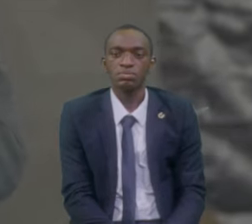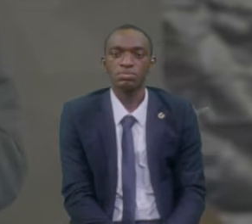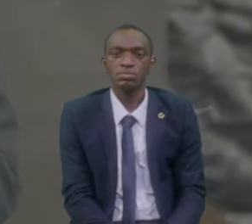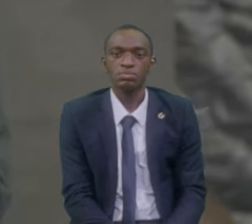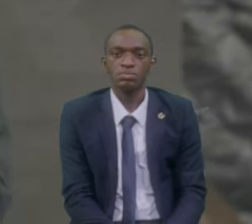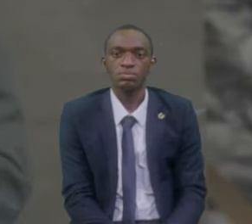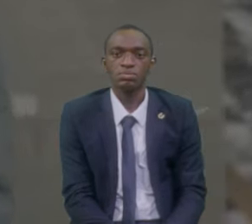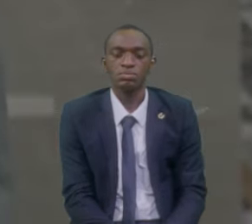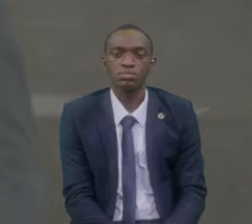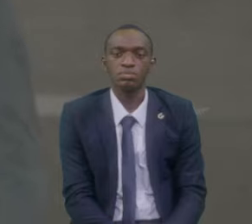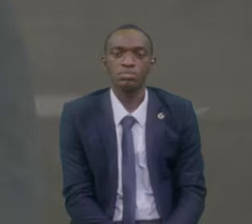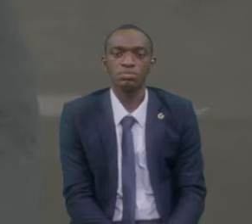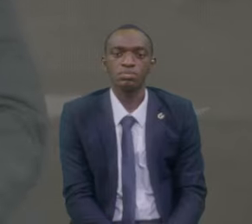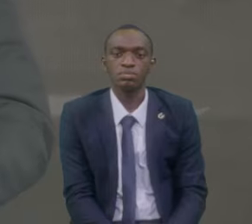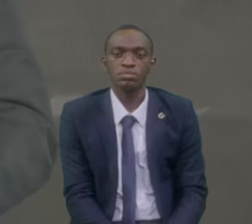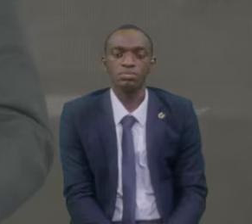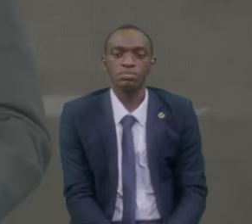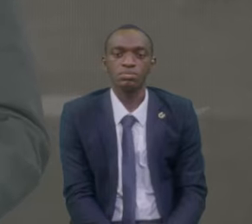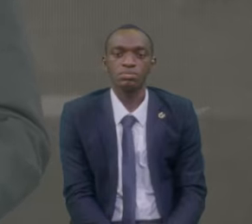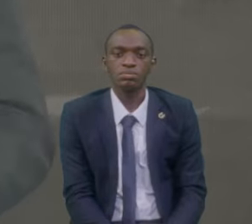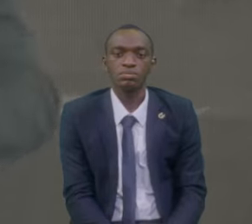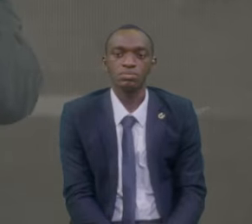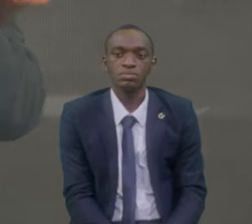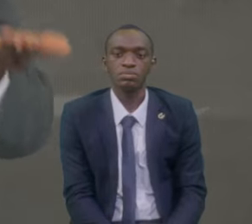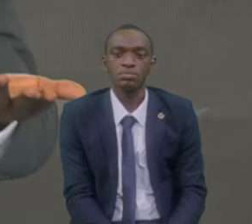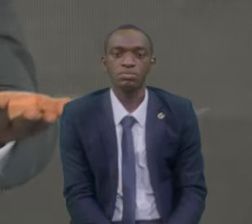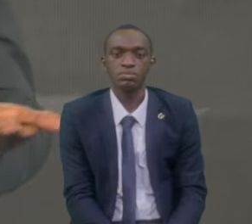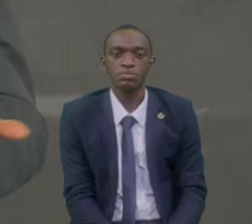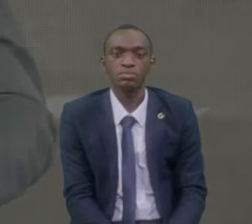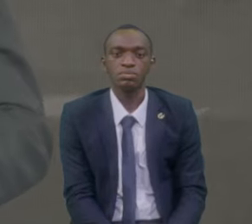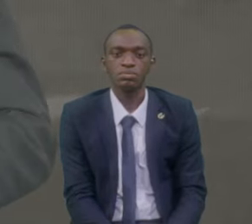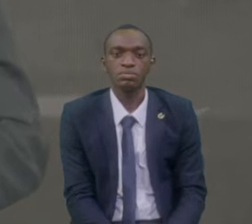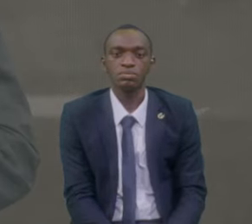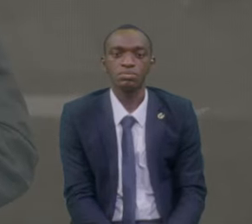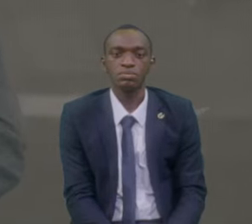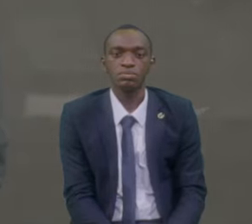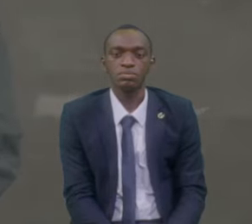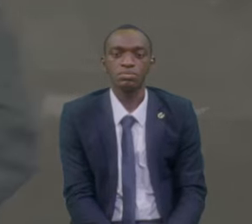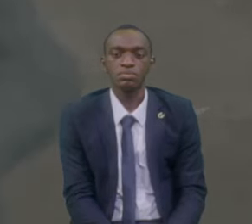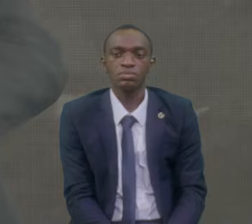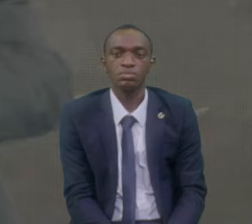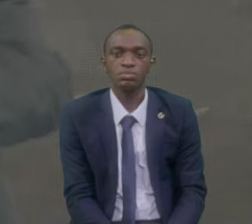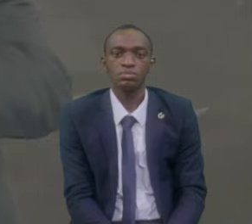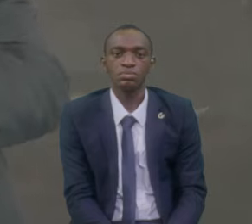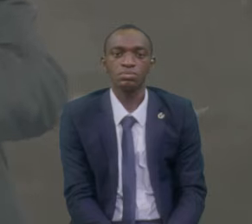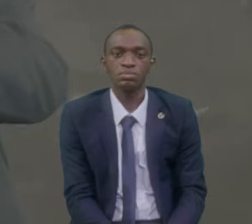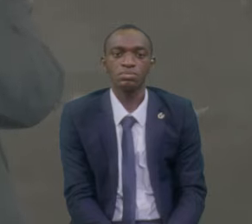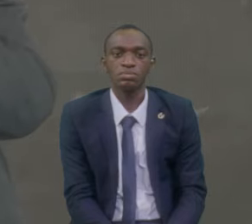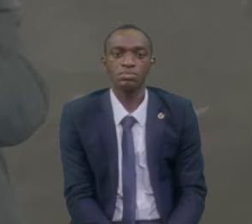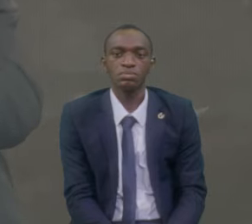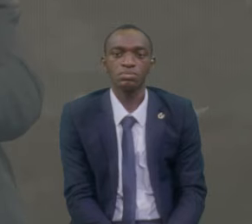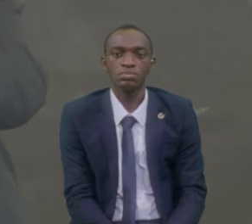it says, a fruitful land has now become barren, barrenness. And for